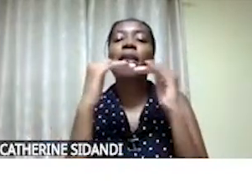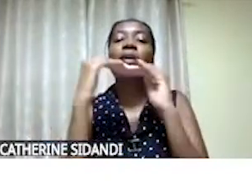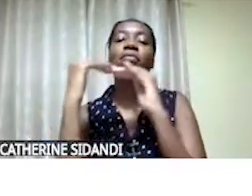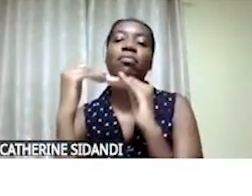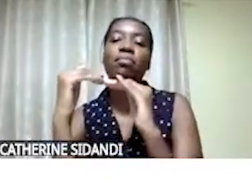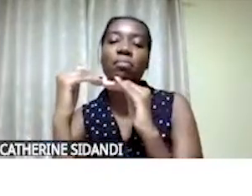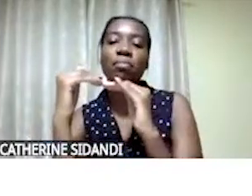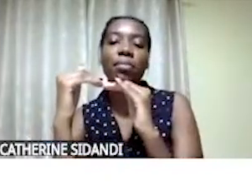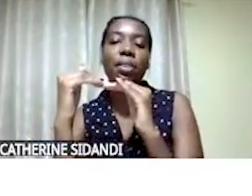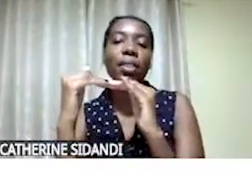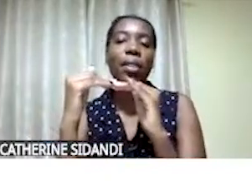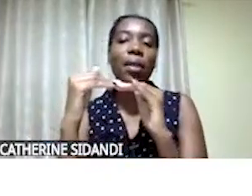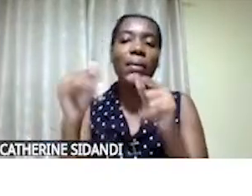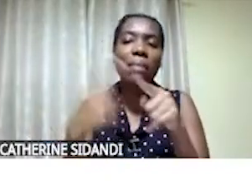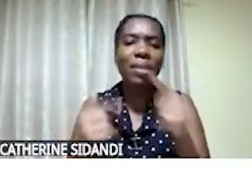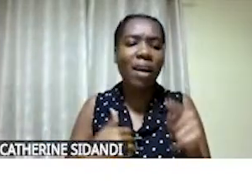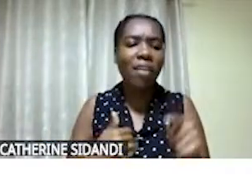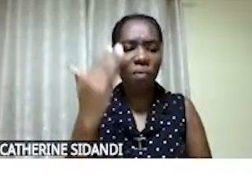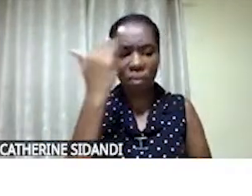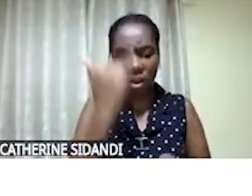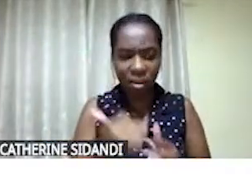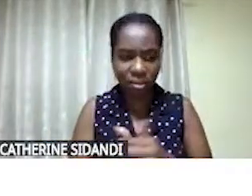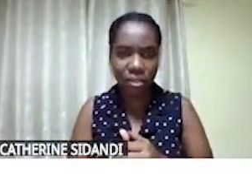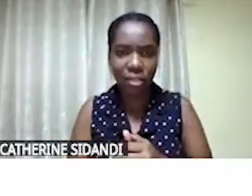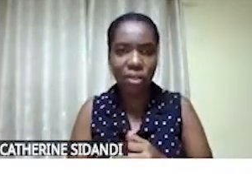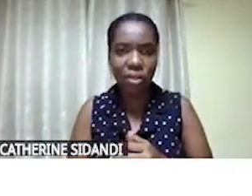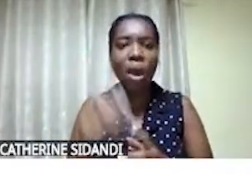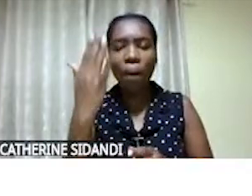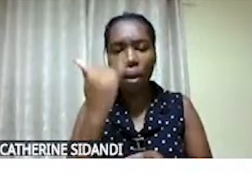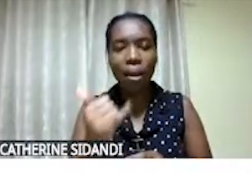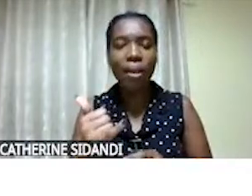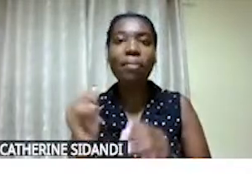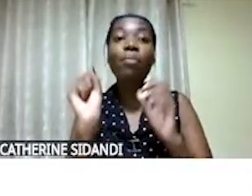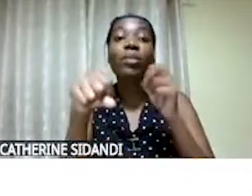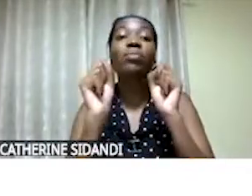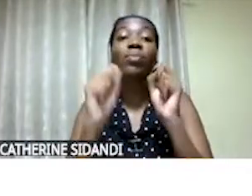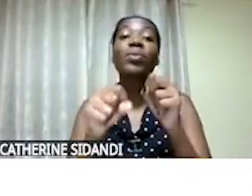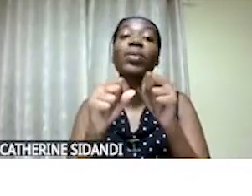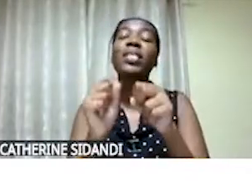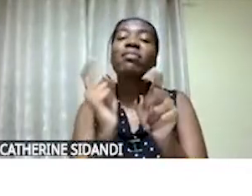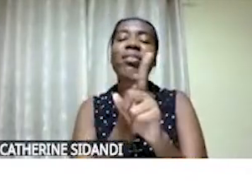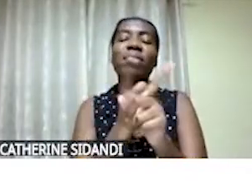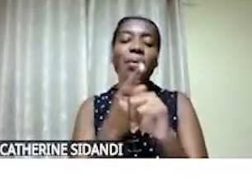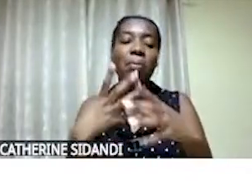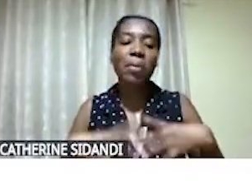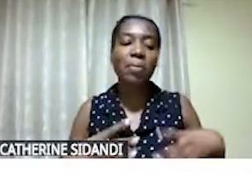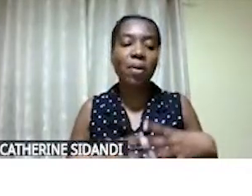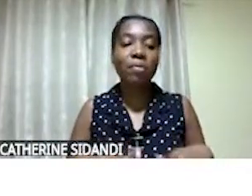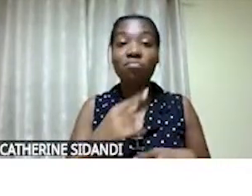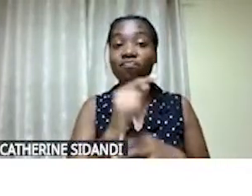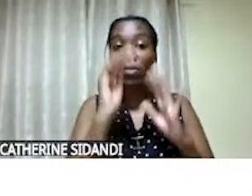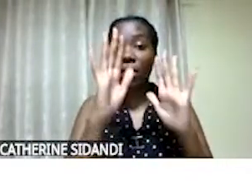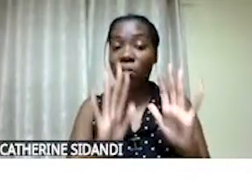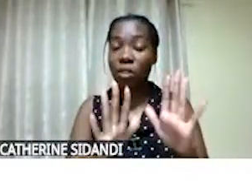why is what will differentiate all these people. And that's why we are saying this is important, because Farm A could be focusing on